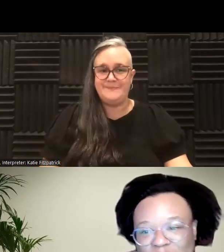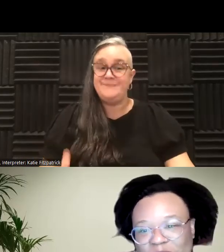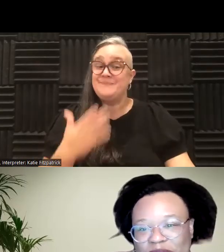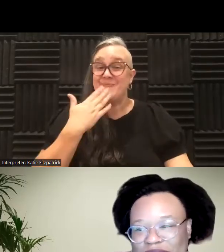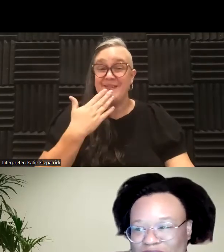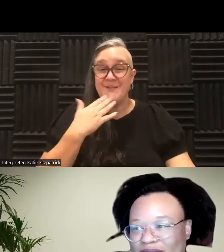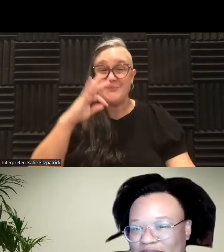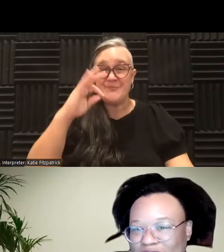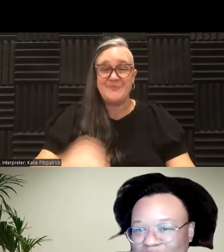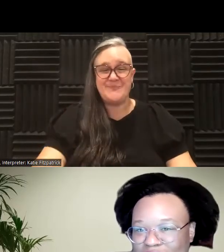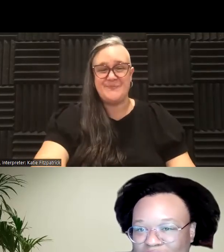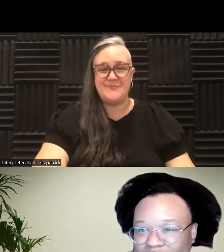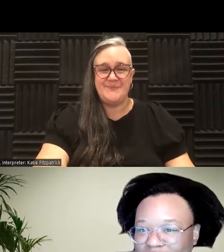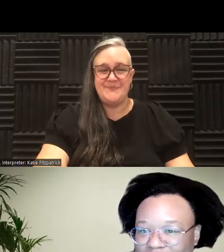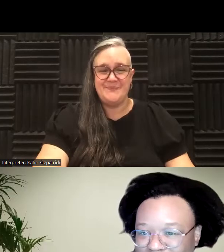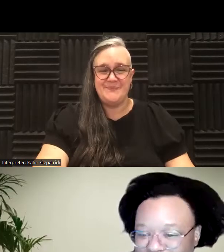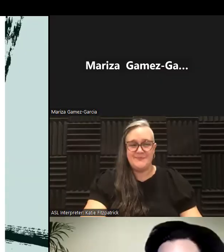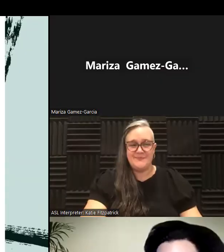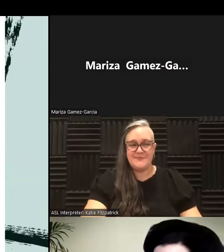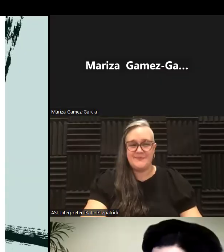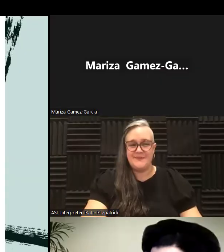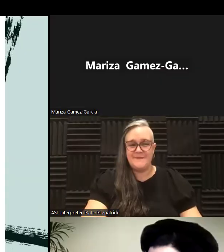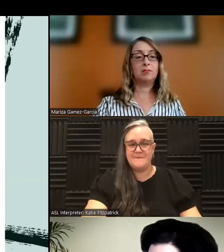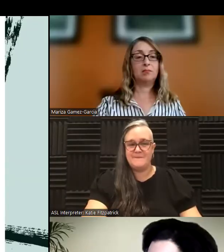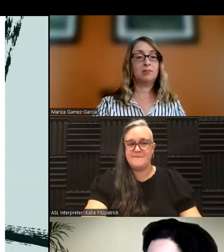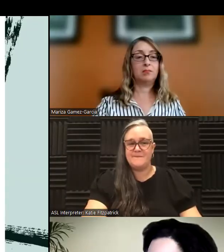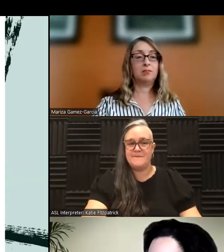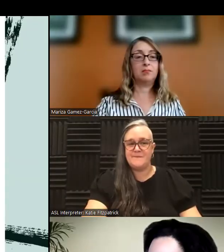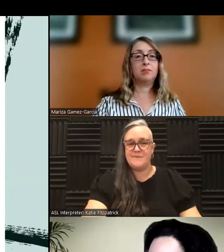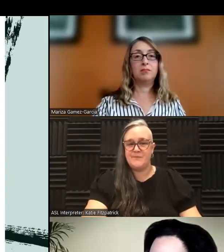Thank you. That is.